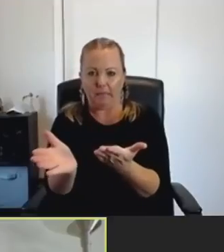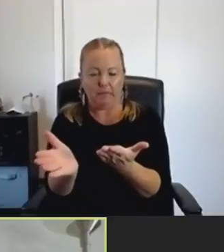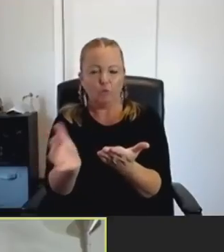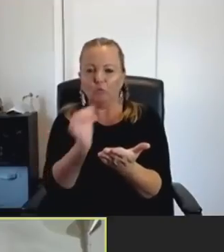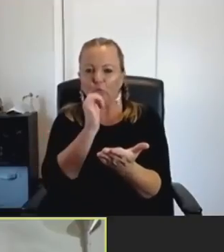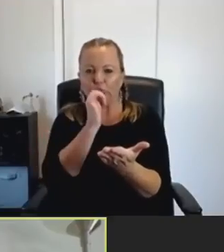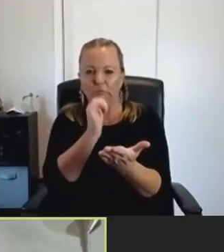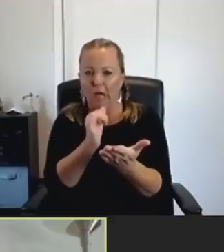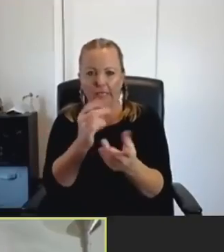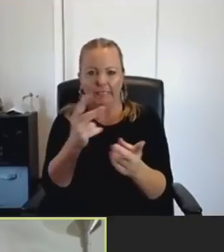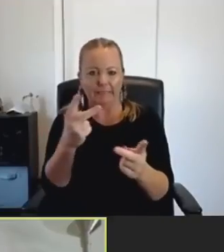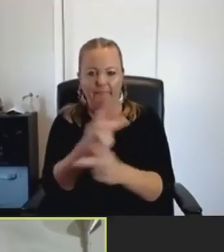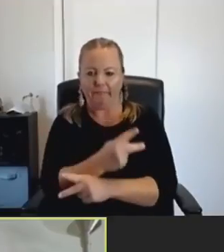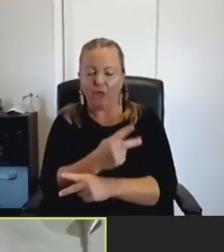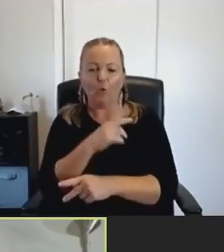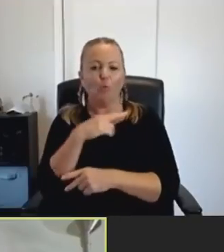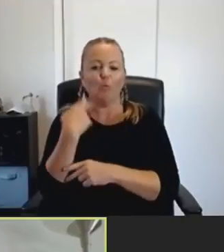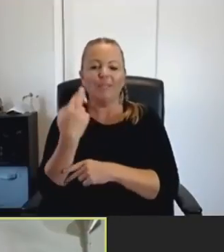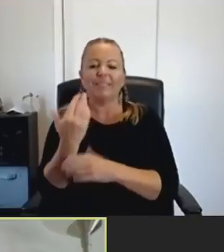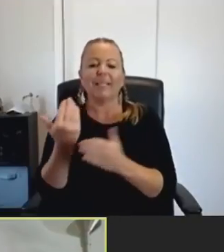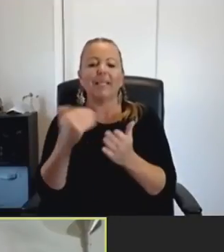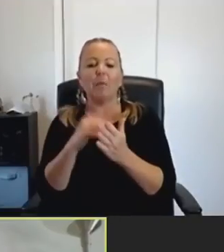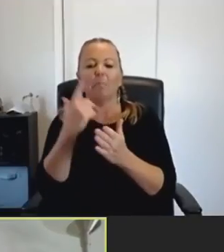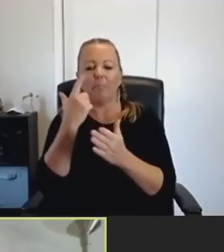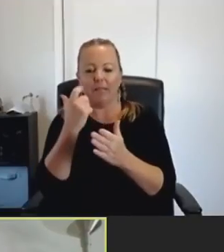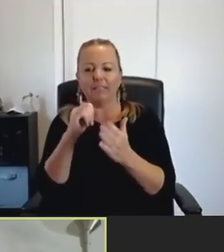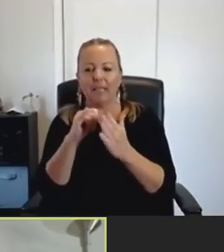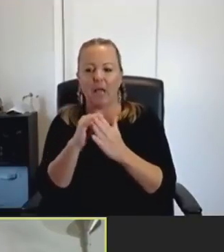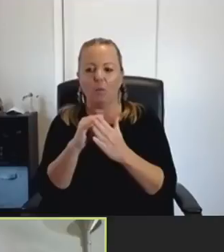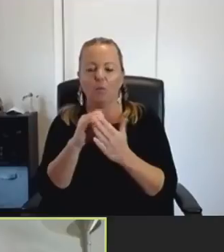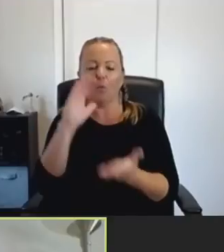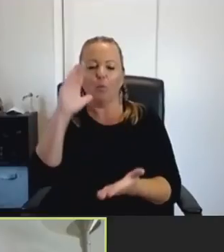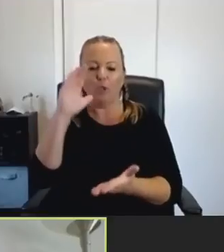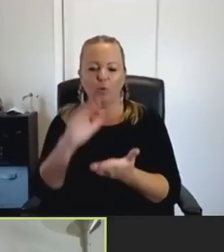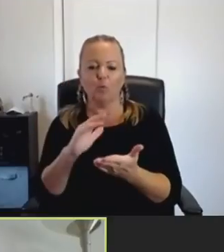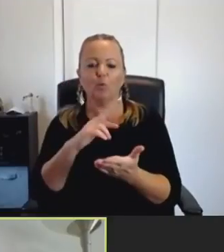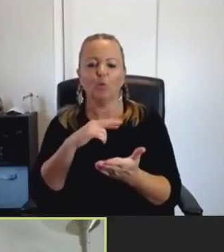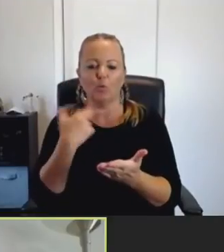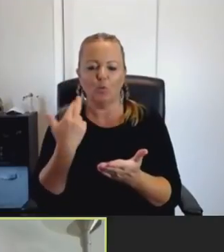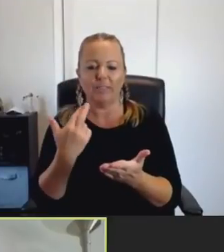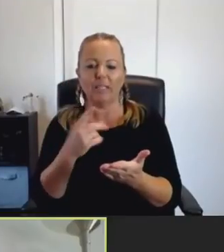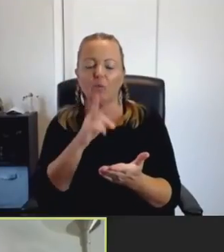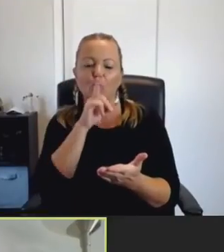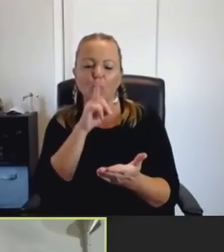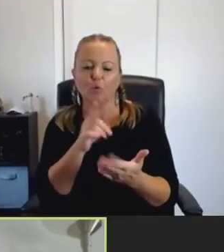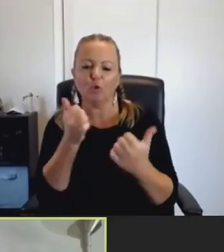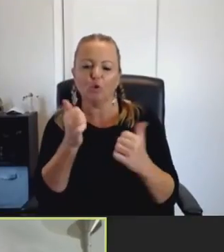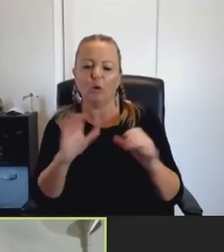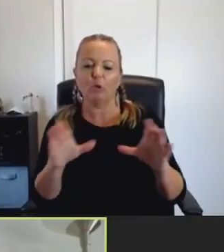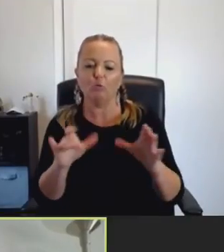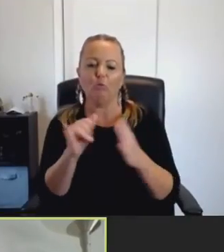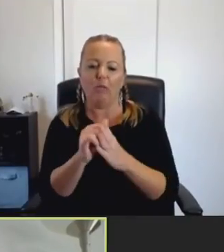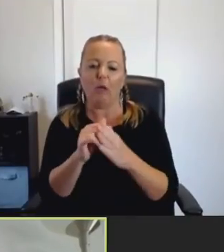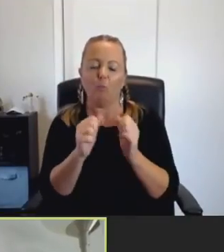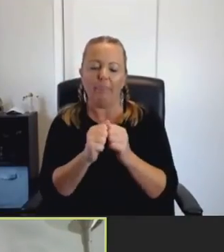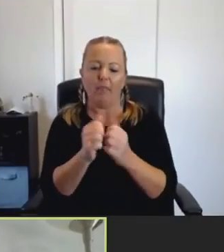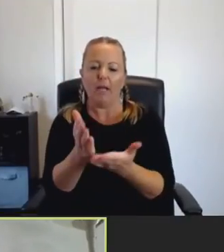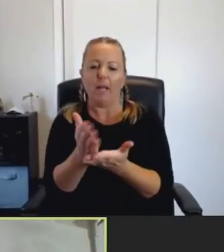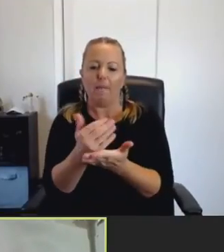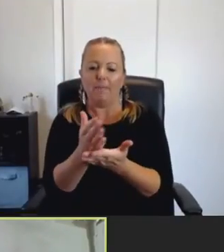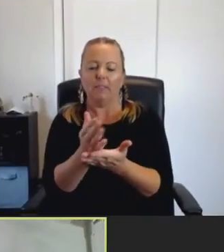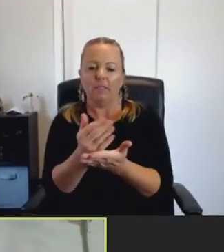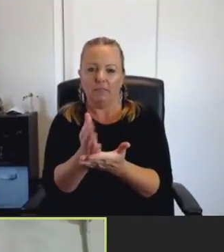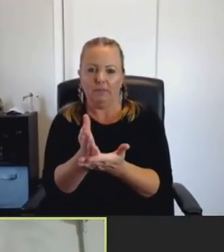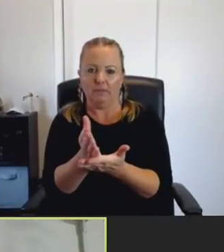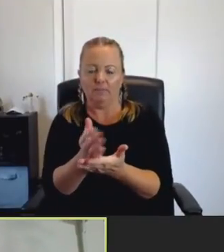a severe risk stage, because that will reduce the risk overall in our community. And that's what we're really trying to get at with the compass.